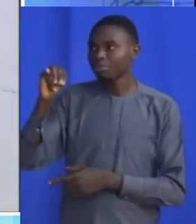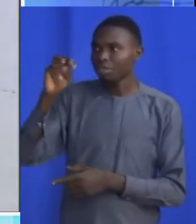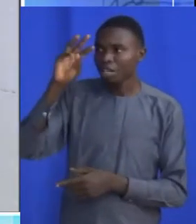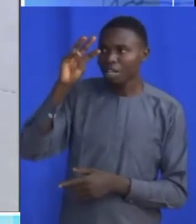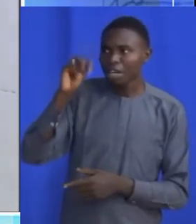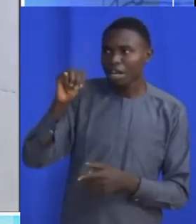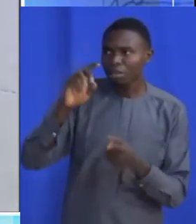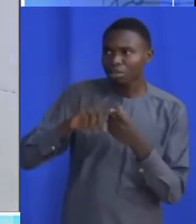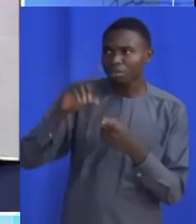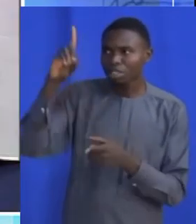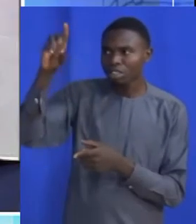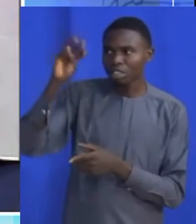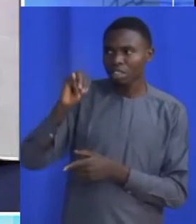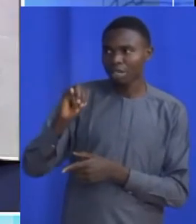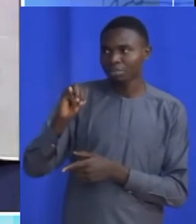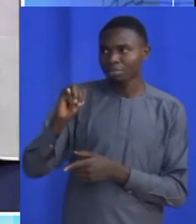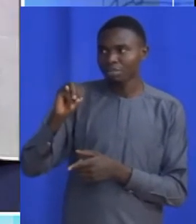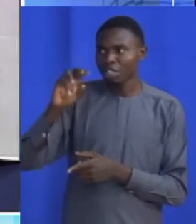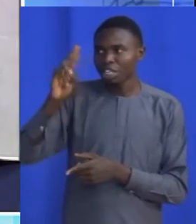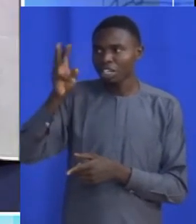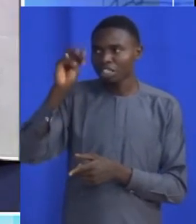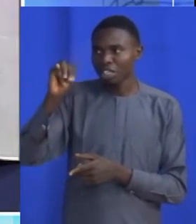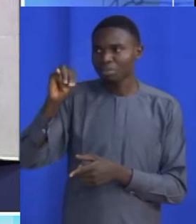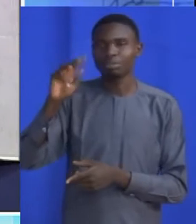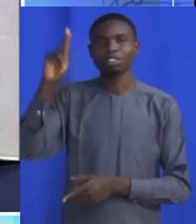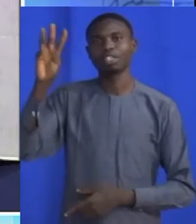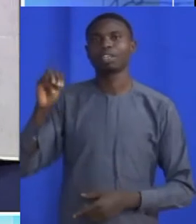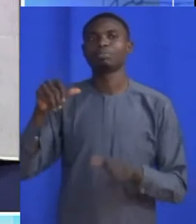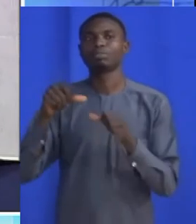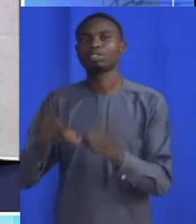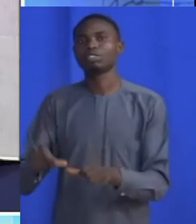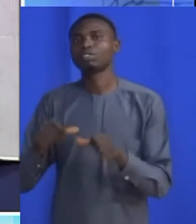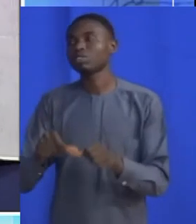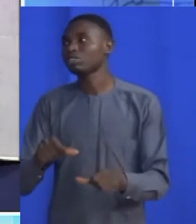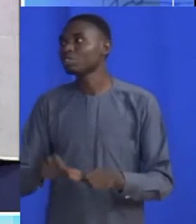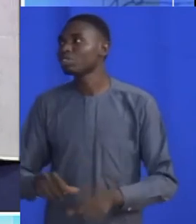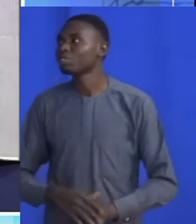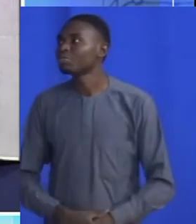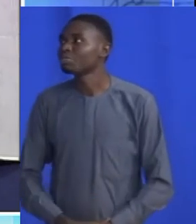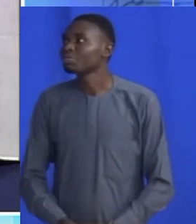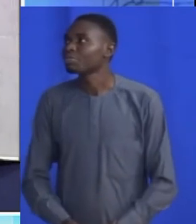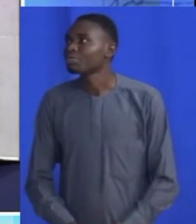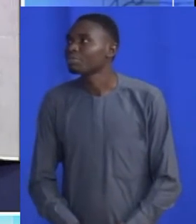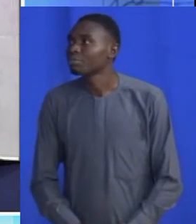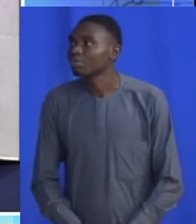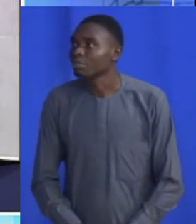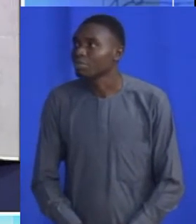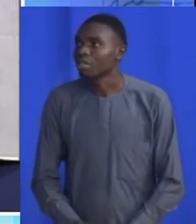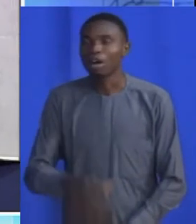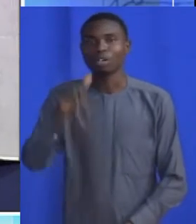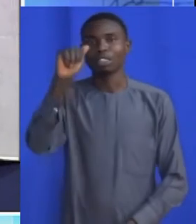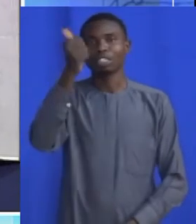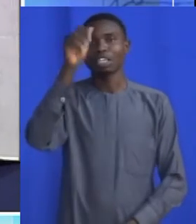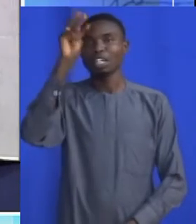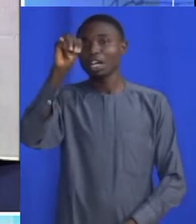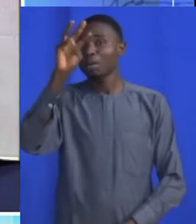There are many other examples of a state of emergency. Maybe there is a war. Maybe there is a communal crisis, and so on. Government